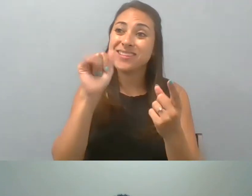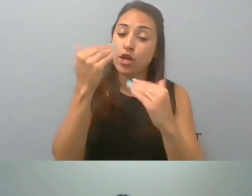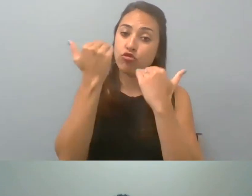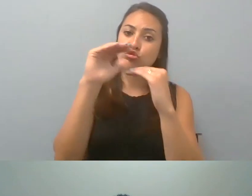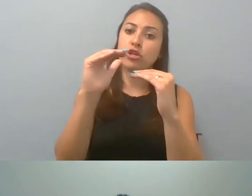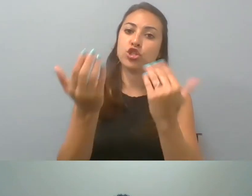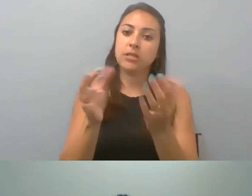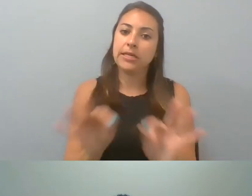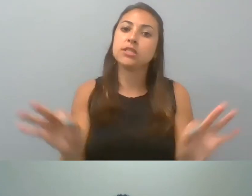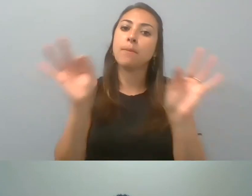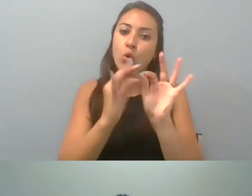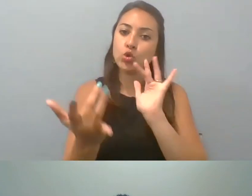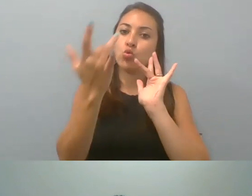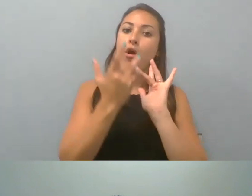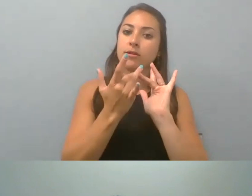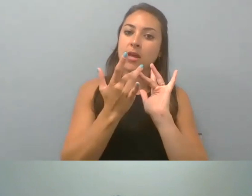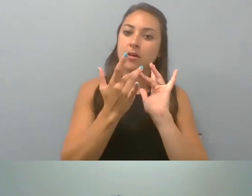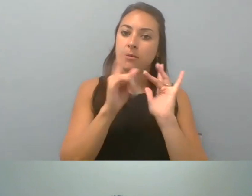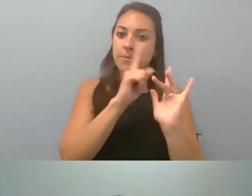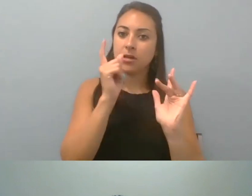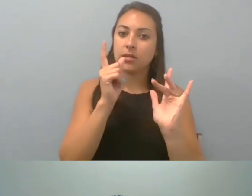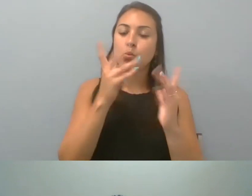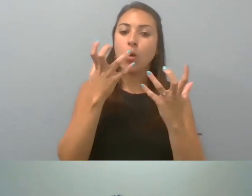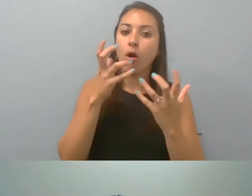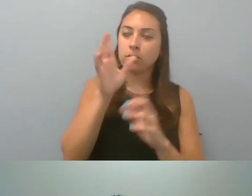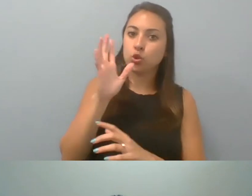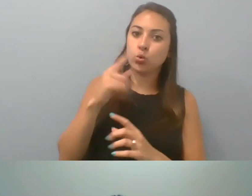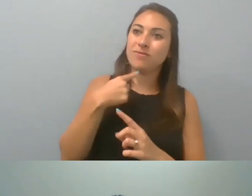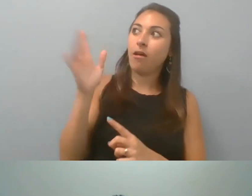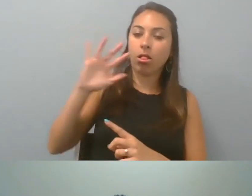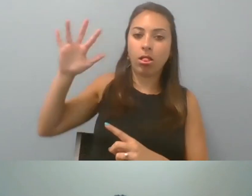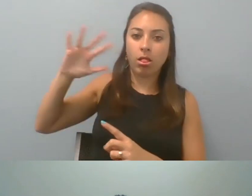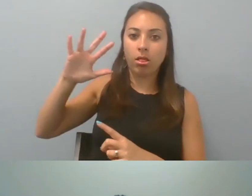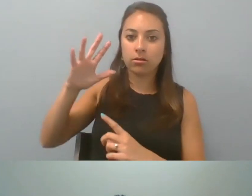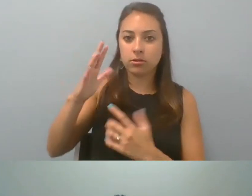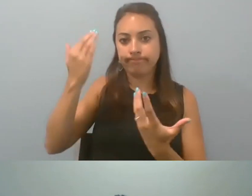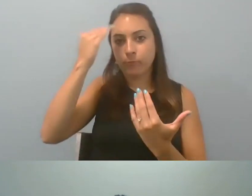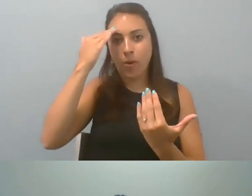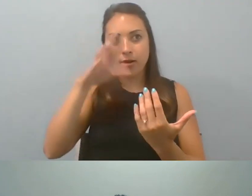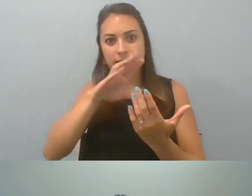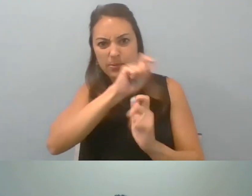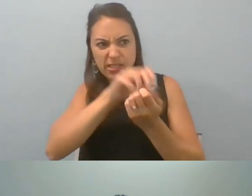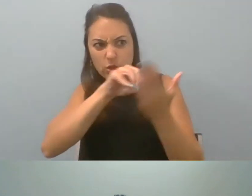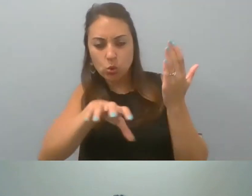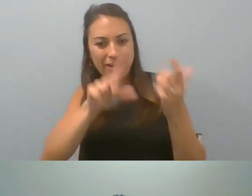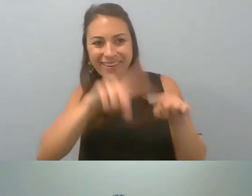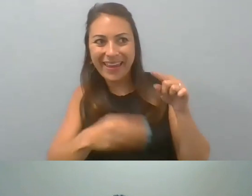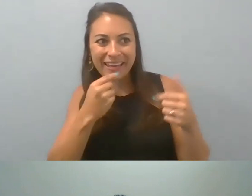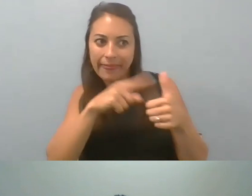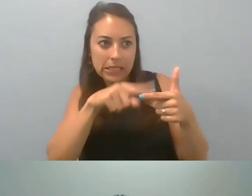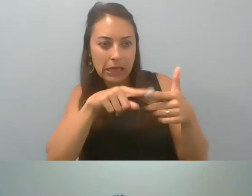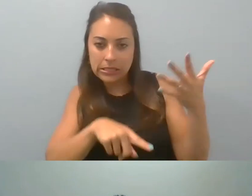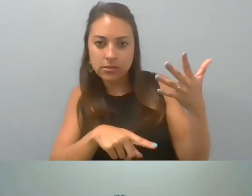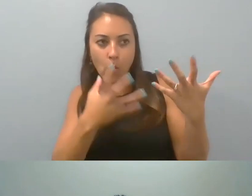important to reach out to me so that dining is aware of you, just so that we're having that individualized conversation and clear on what